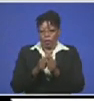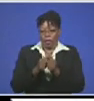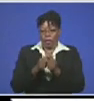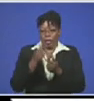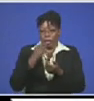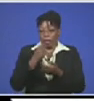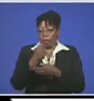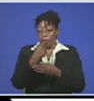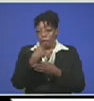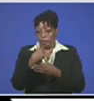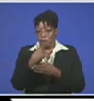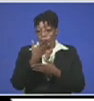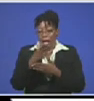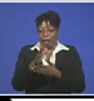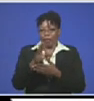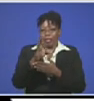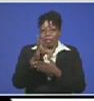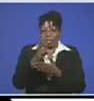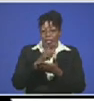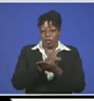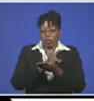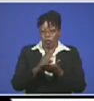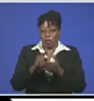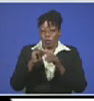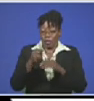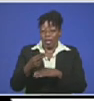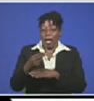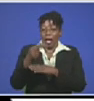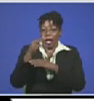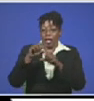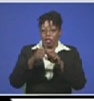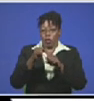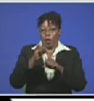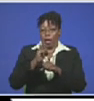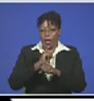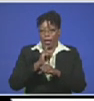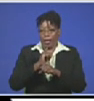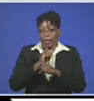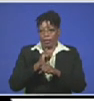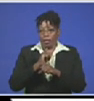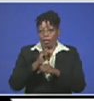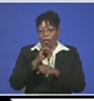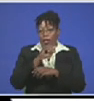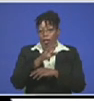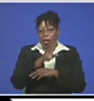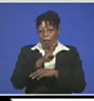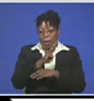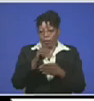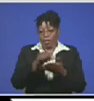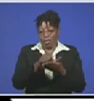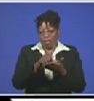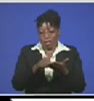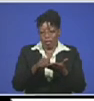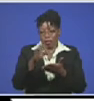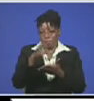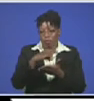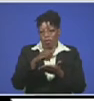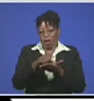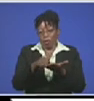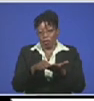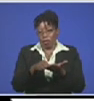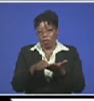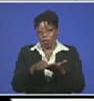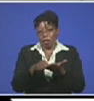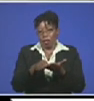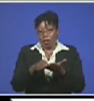after 6 weeks it was still elevated, and so I had to have a biopsy of my prostate, and the biopsy revealed